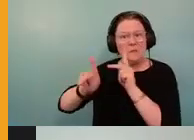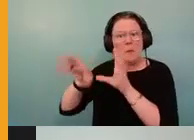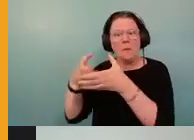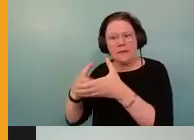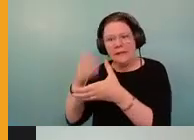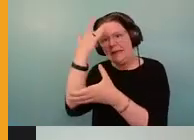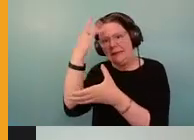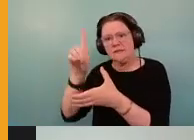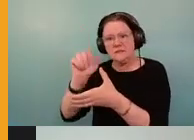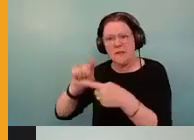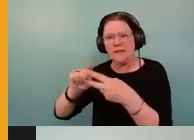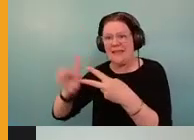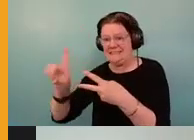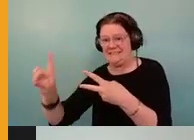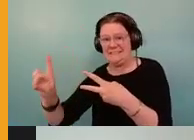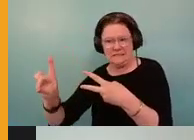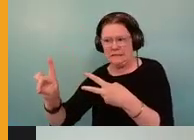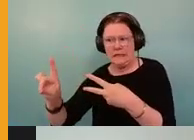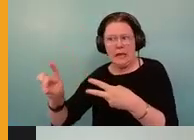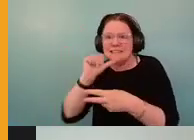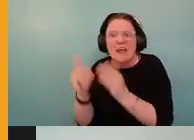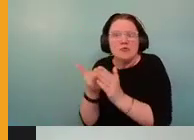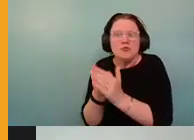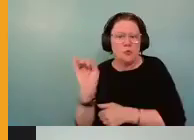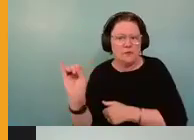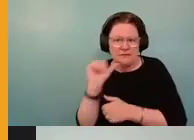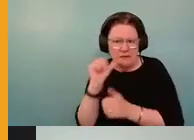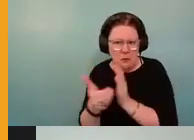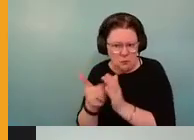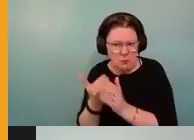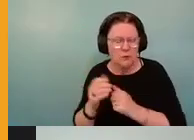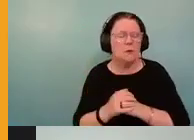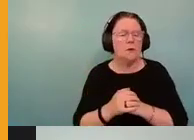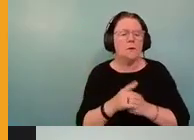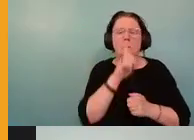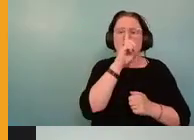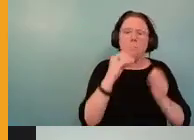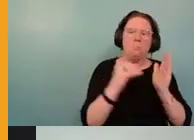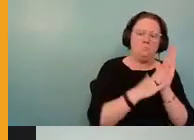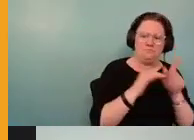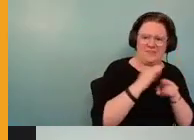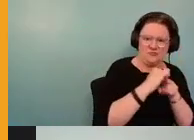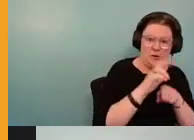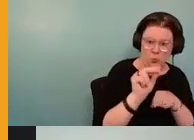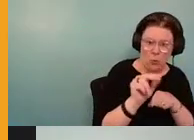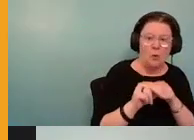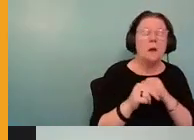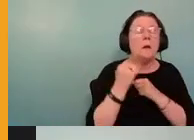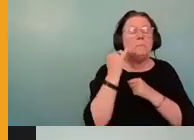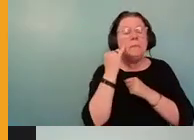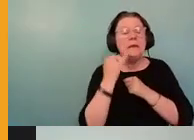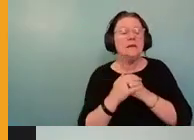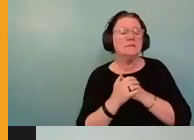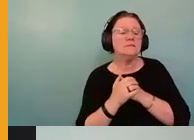developmental disabilities, and it has throughout history. I didn't put it in this training, but if any of you want